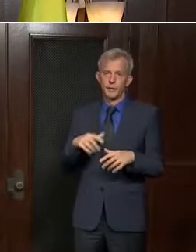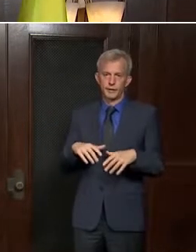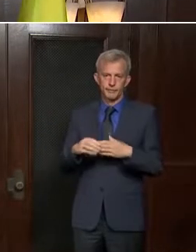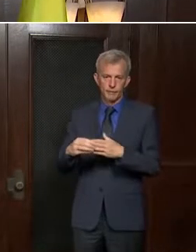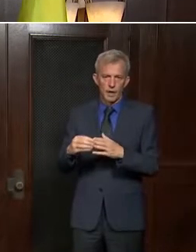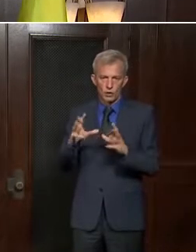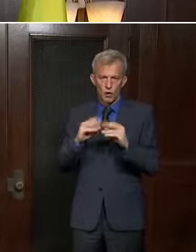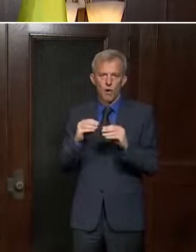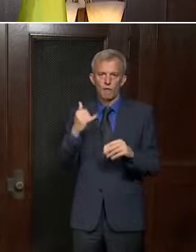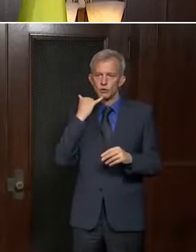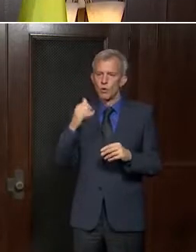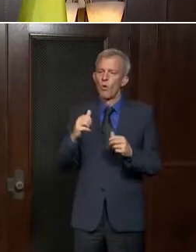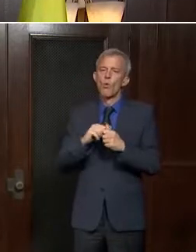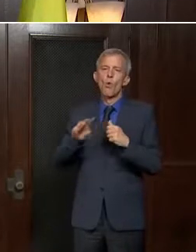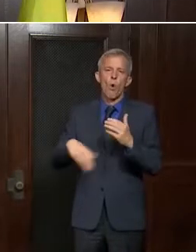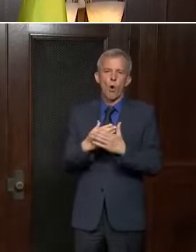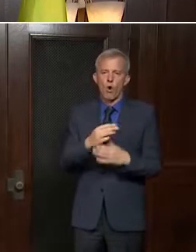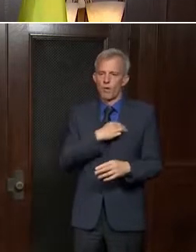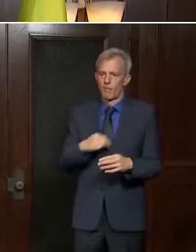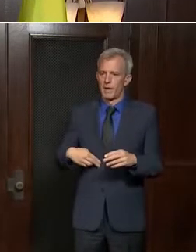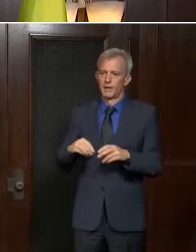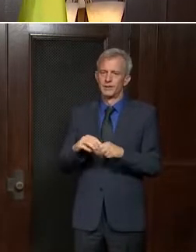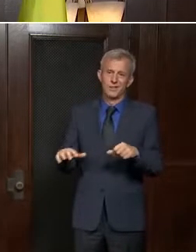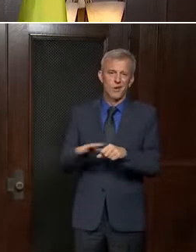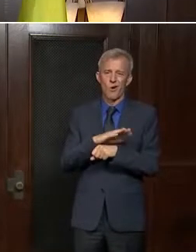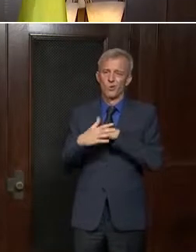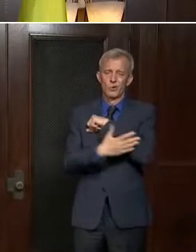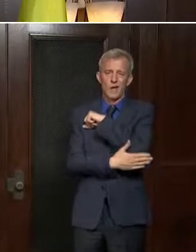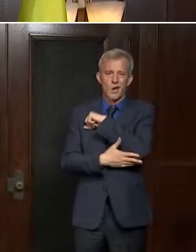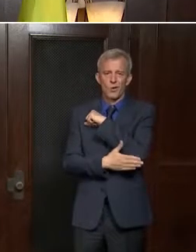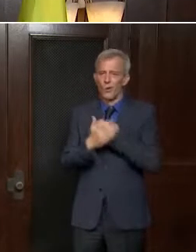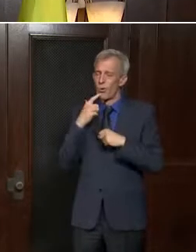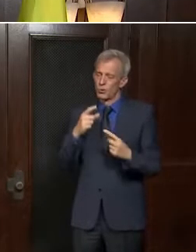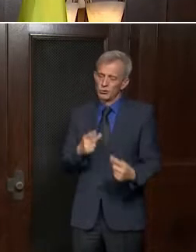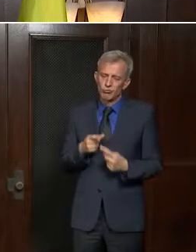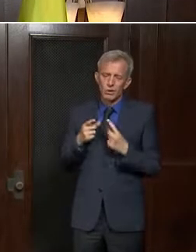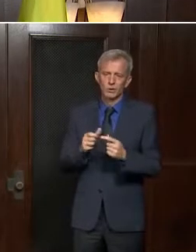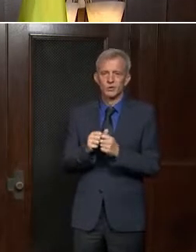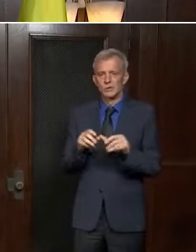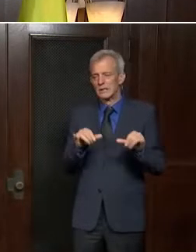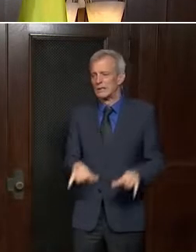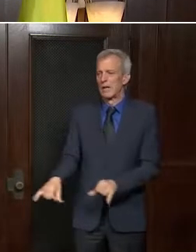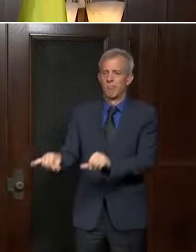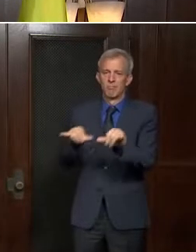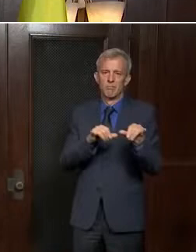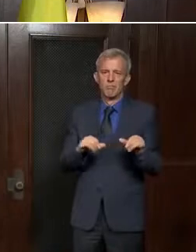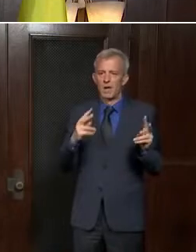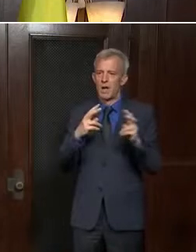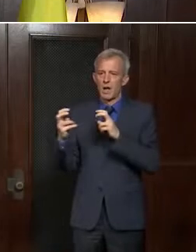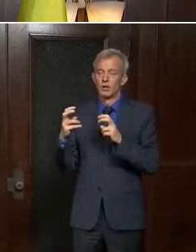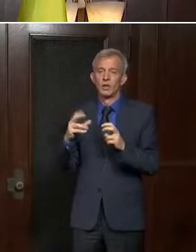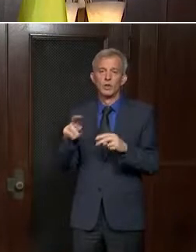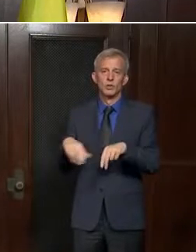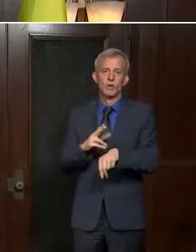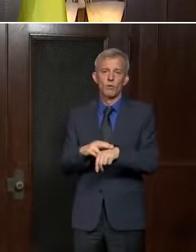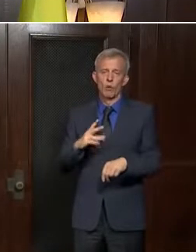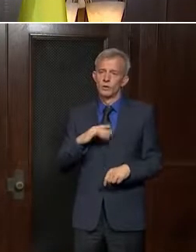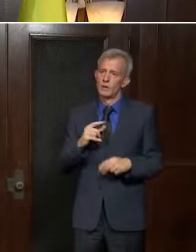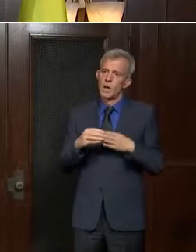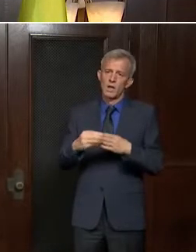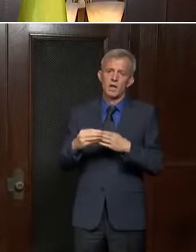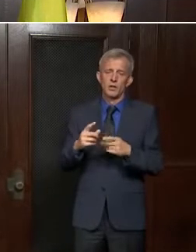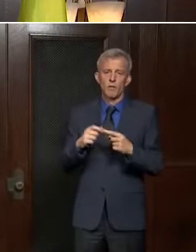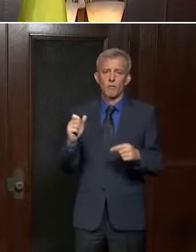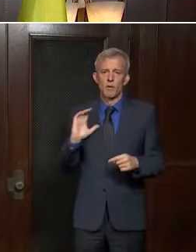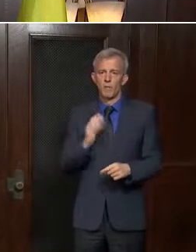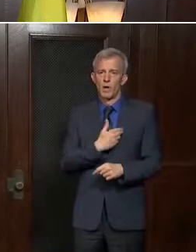with the mayors of across Los Angeles County who are struggling with these same issues, and of course the marvelous leadership we've seen from the county, from our